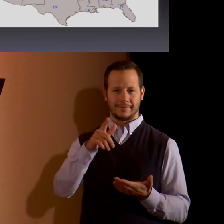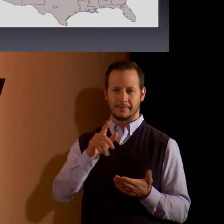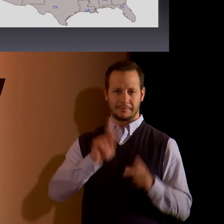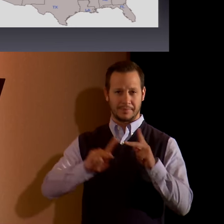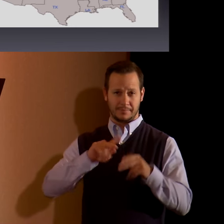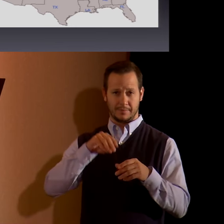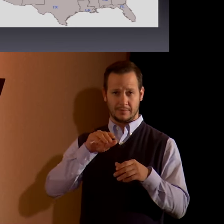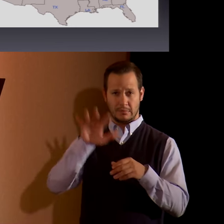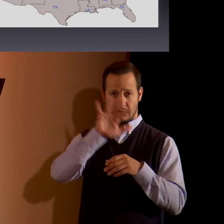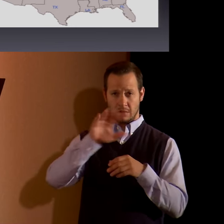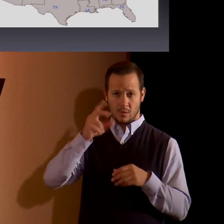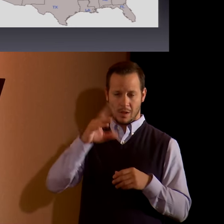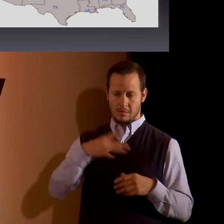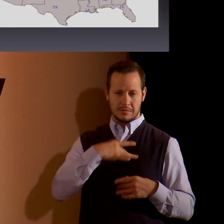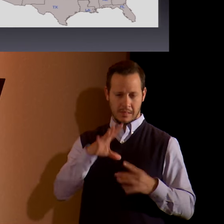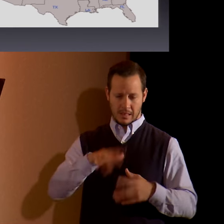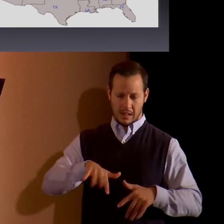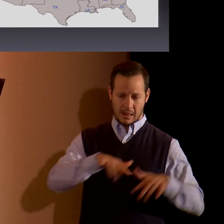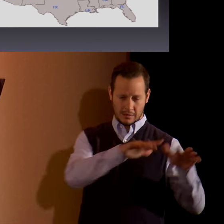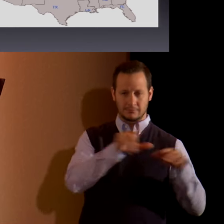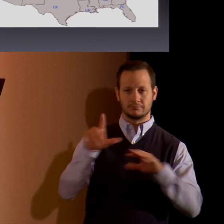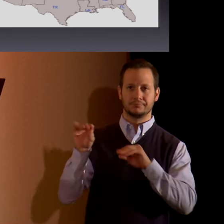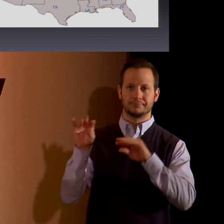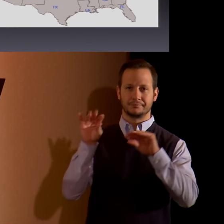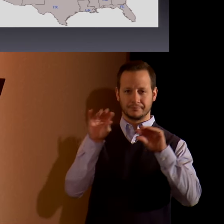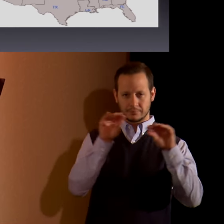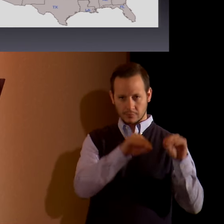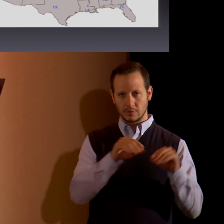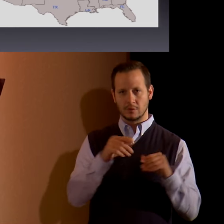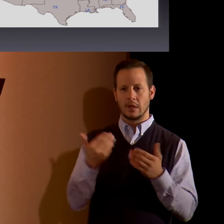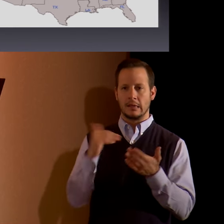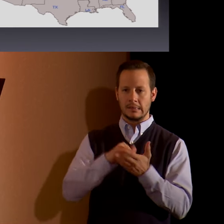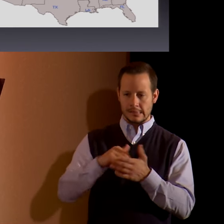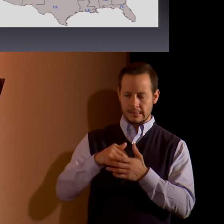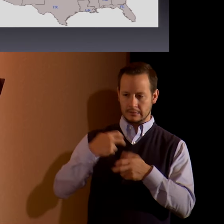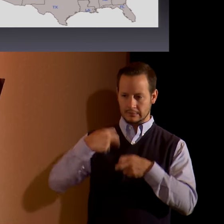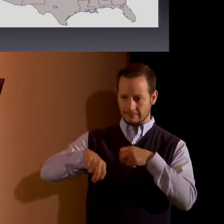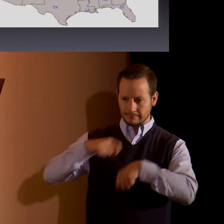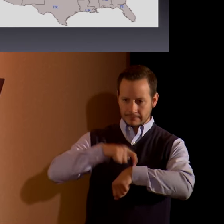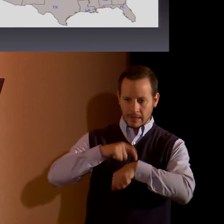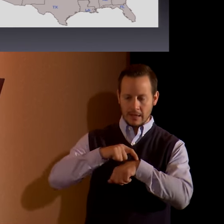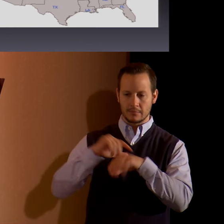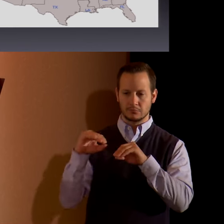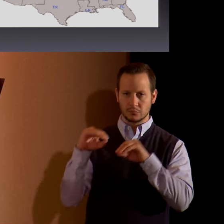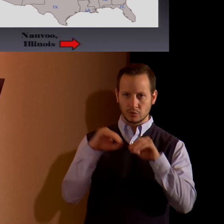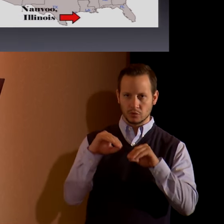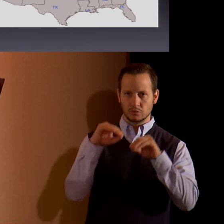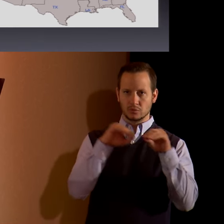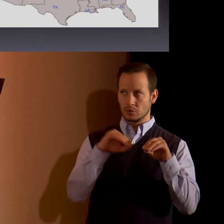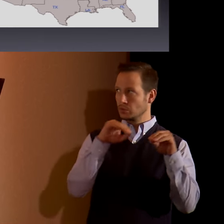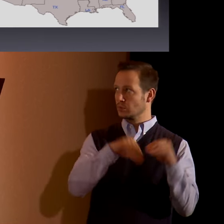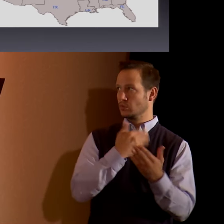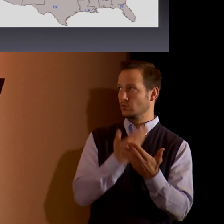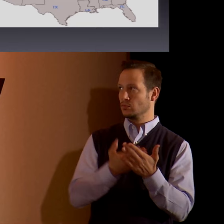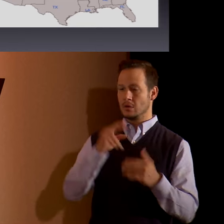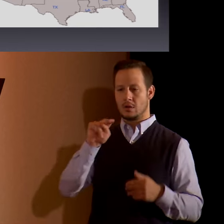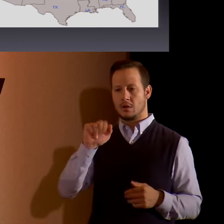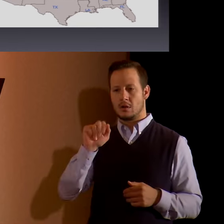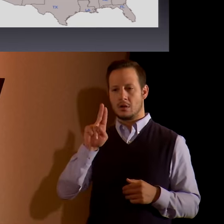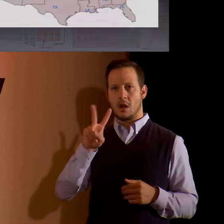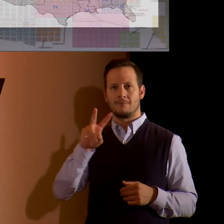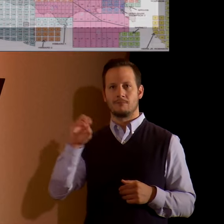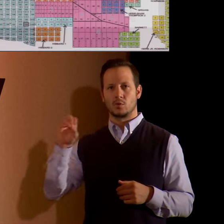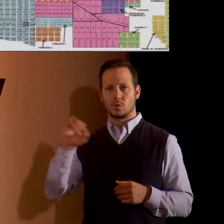Kirtland also. After various misadventures and yet greater hardships, Smith and his followers lighted in Nauvoo,